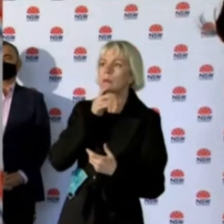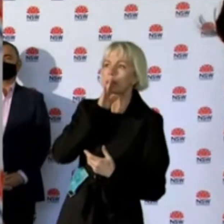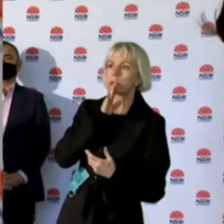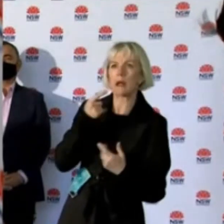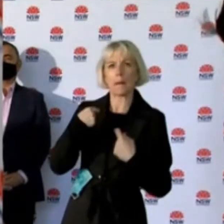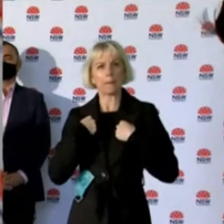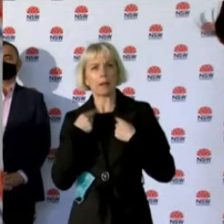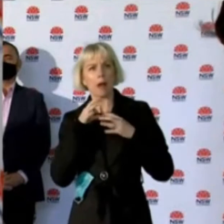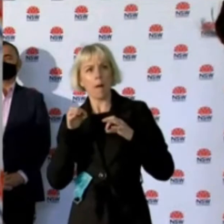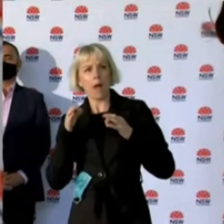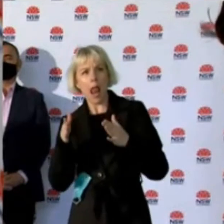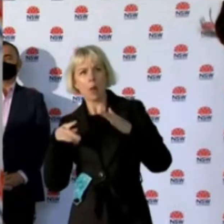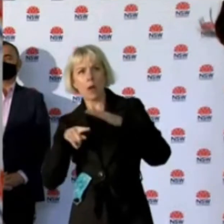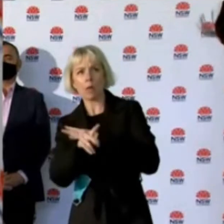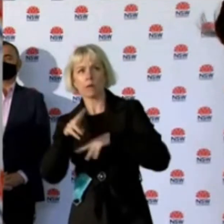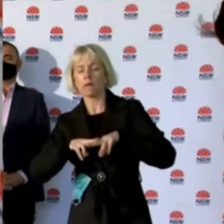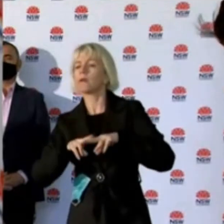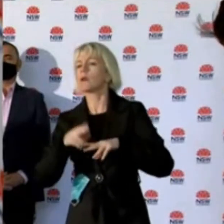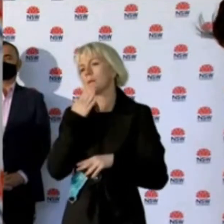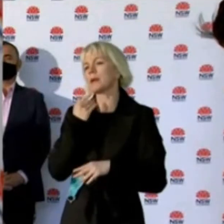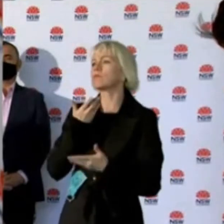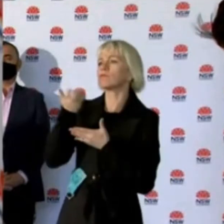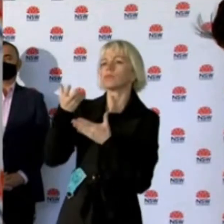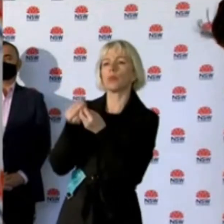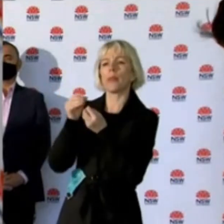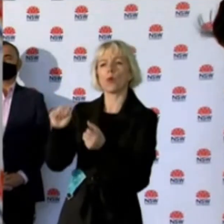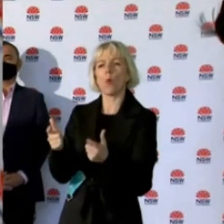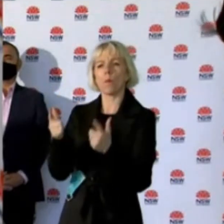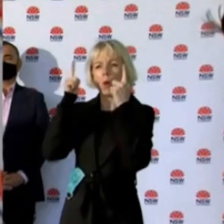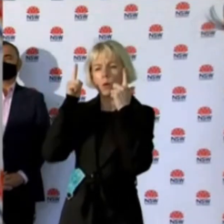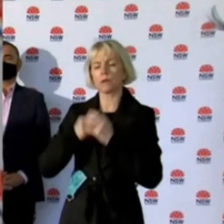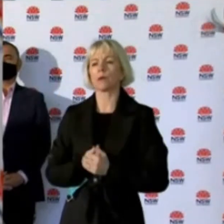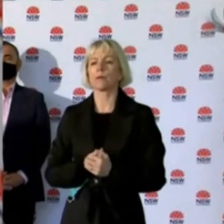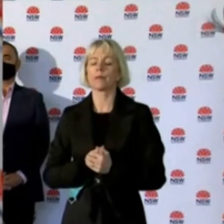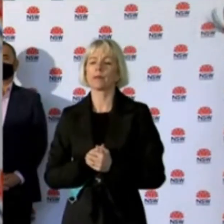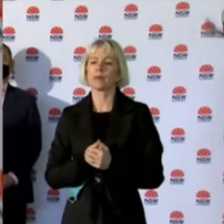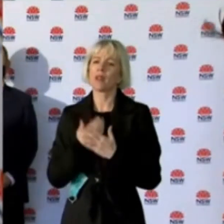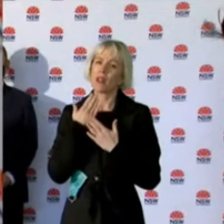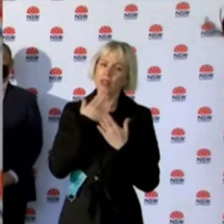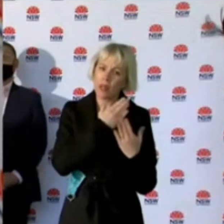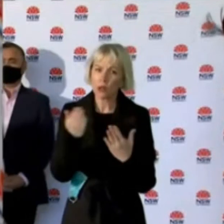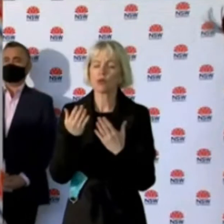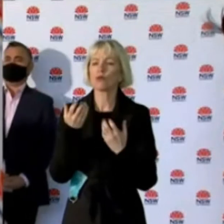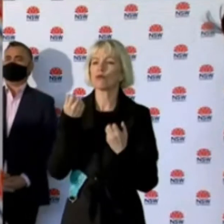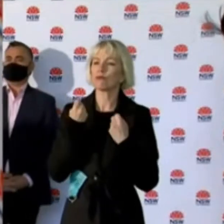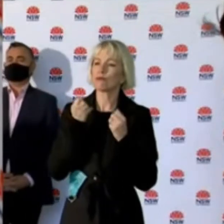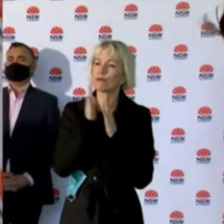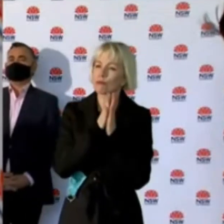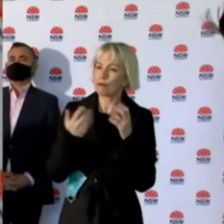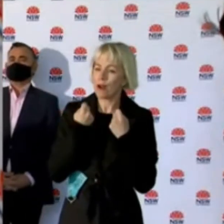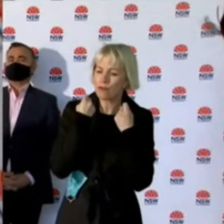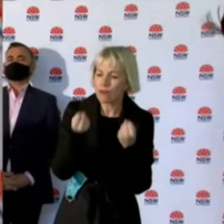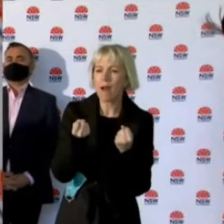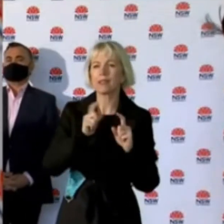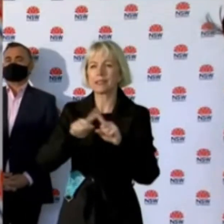we recognise, and I want to thank the freight and logistics community, because they ensure that all the food and services we need throughout our state